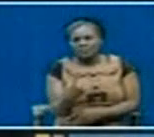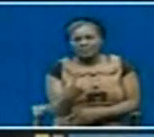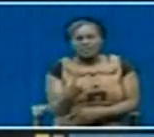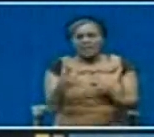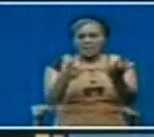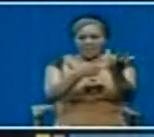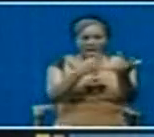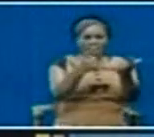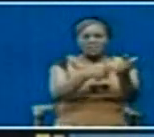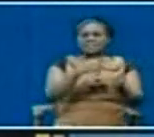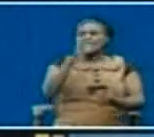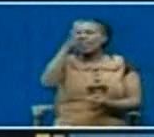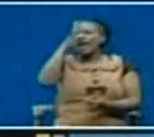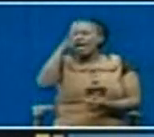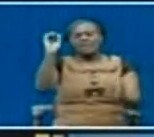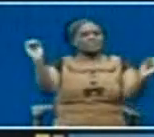numbers don't lie.